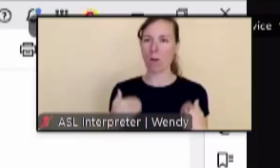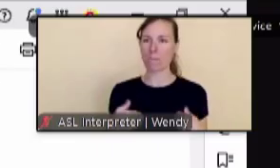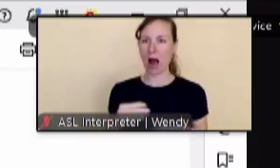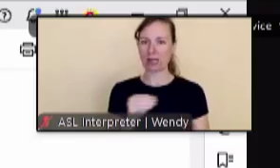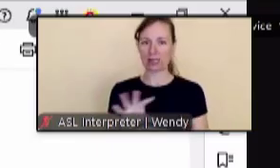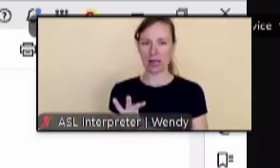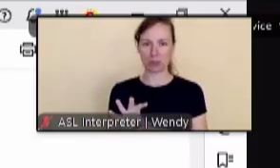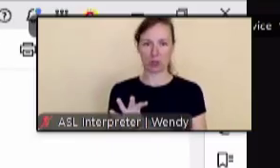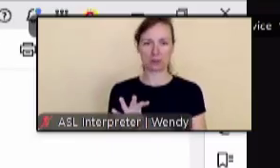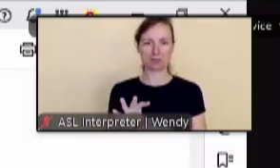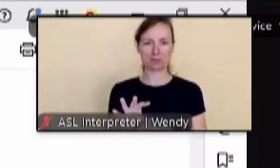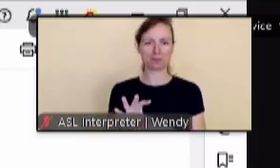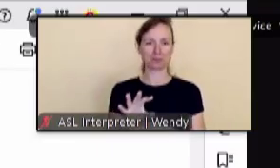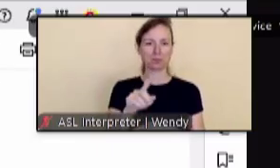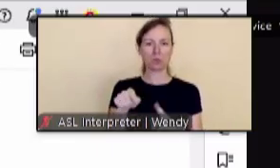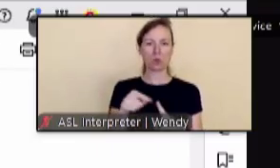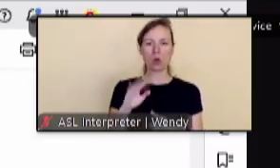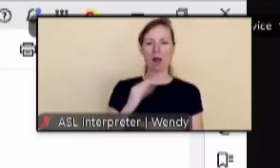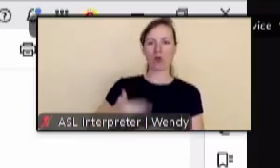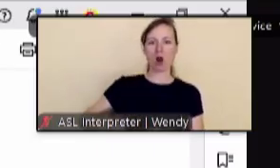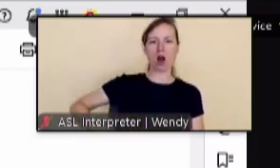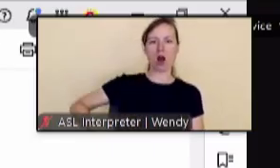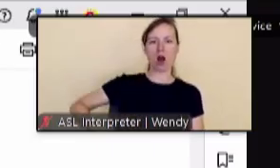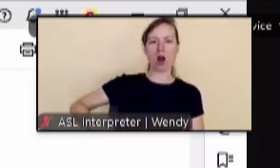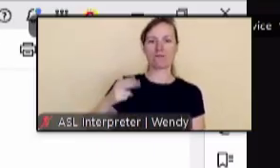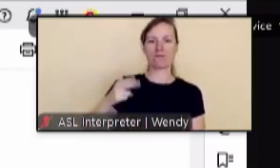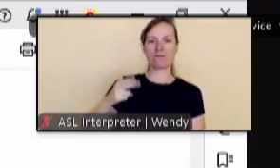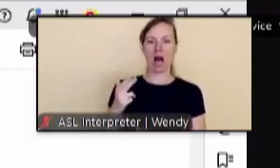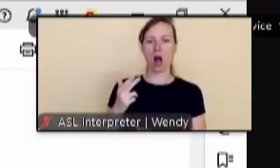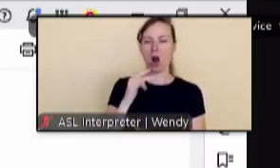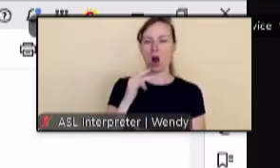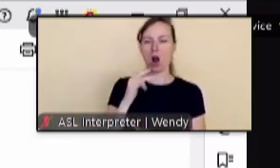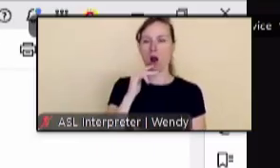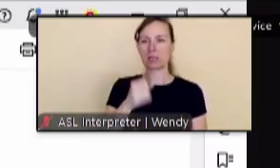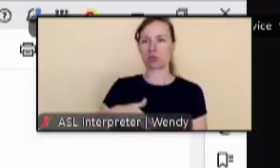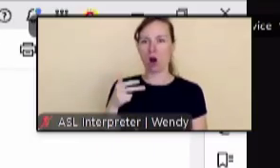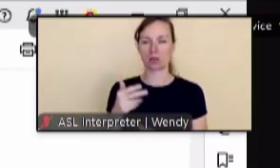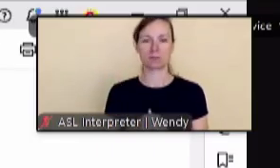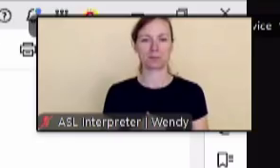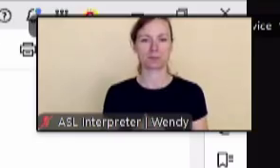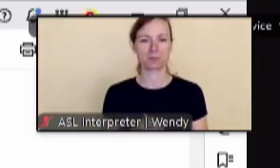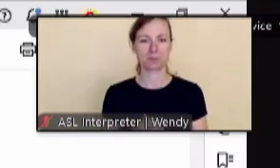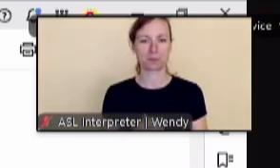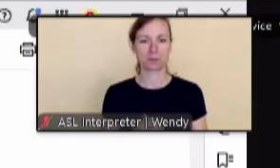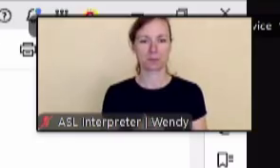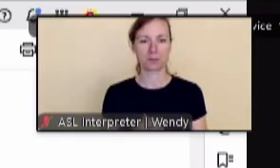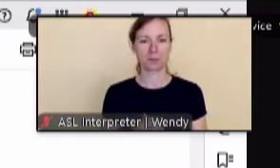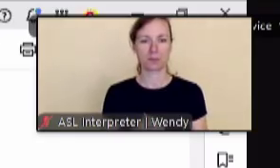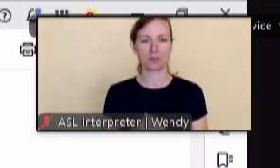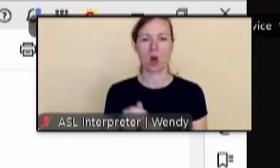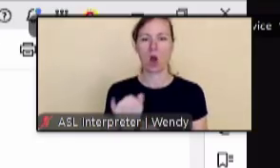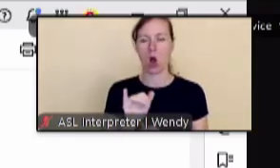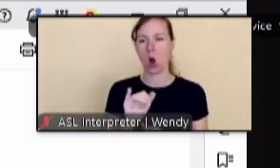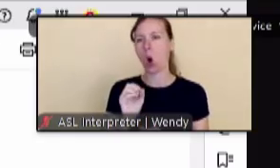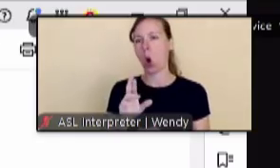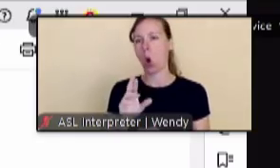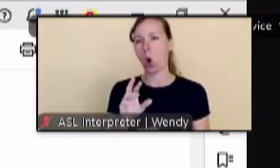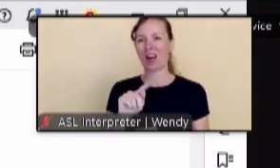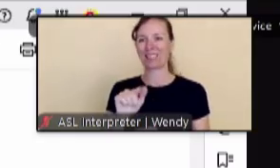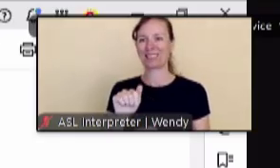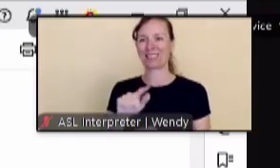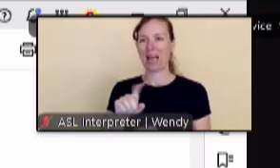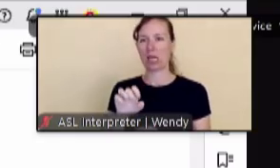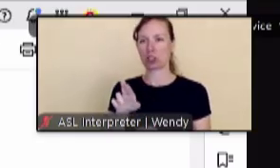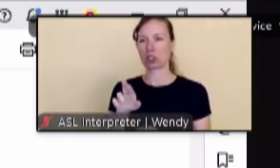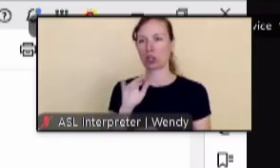taser is activated. So that's an ongoing contractual fee. And then the fuel costs, oddly enough, and I mentioned this last year,